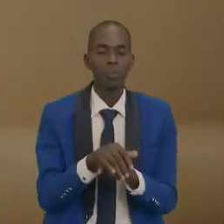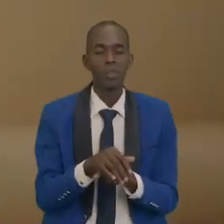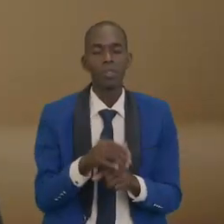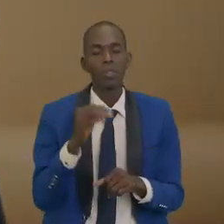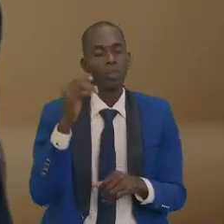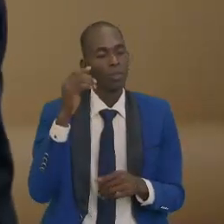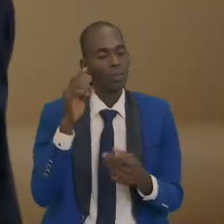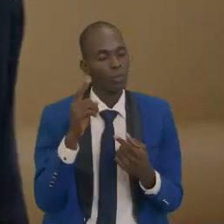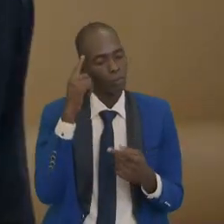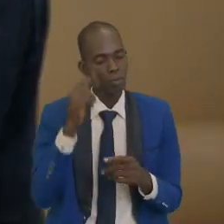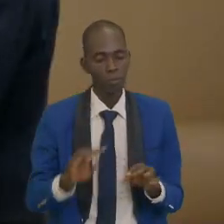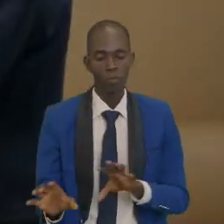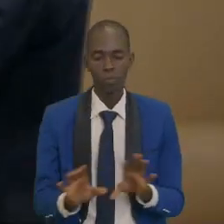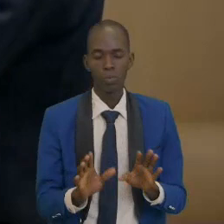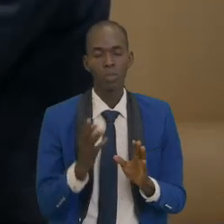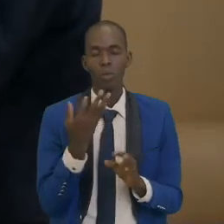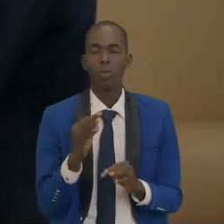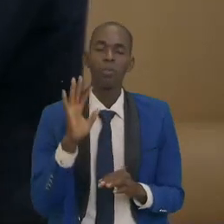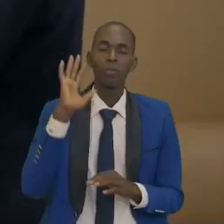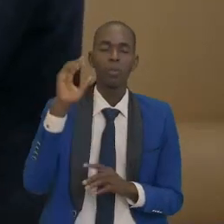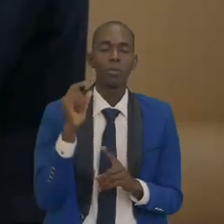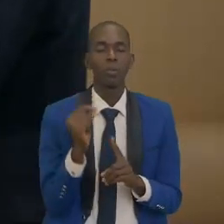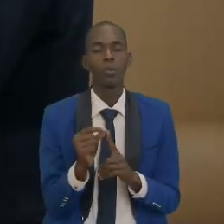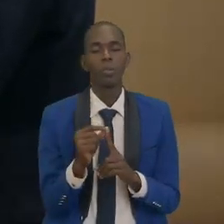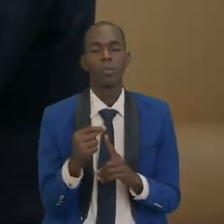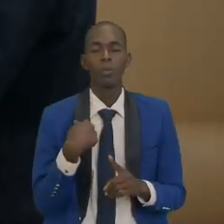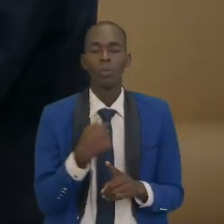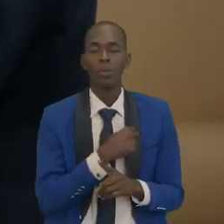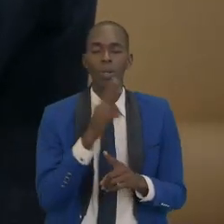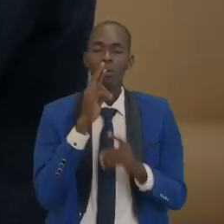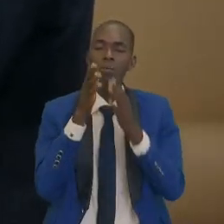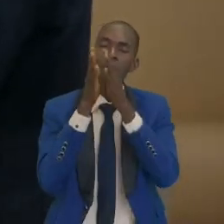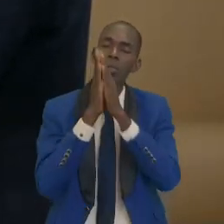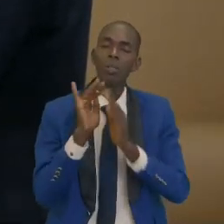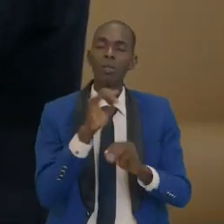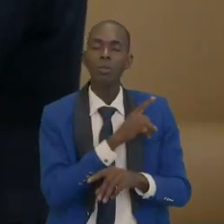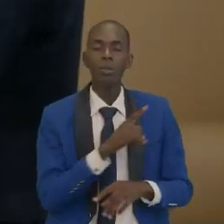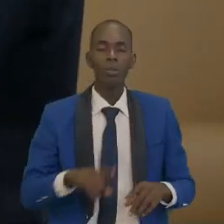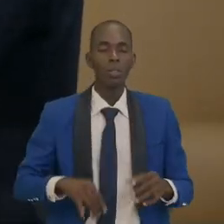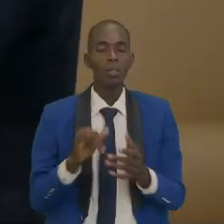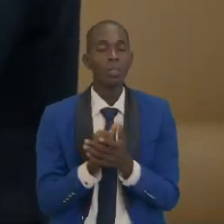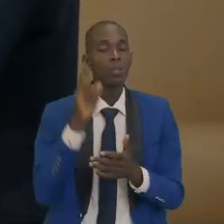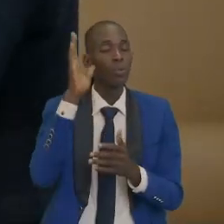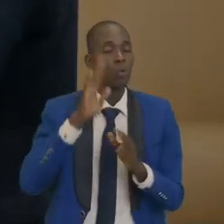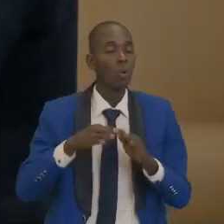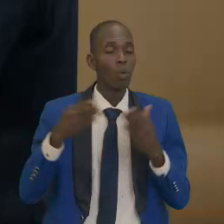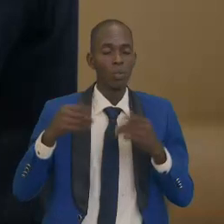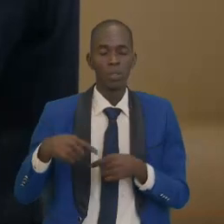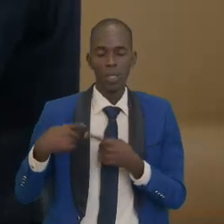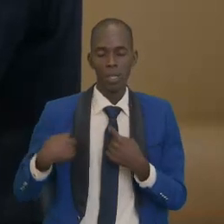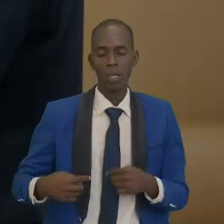performance of your word 's Kingdom Lord that you open the heart of the